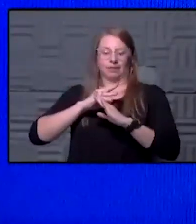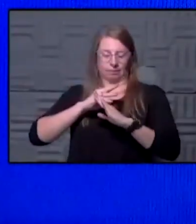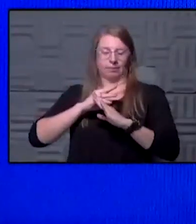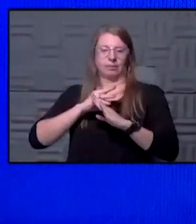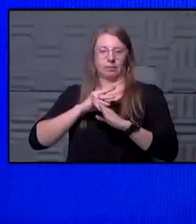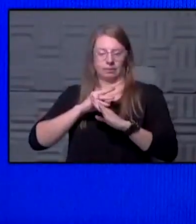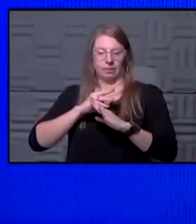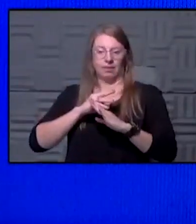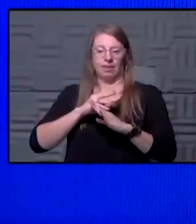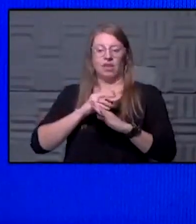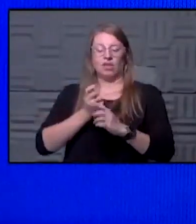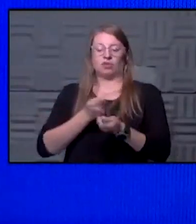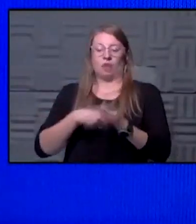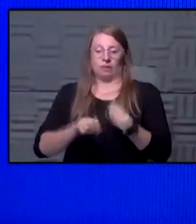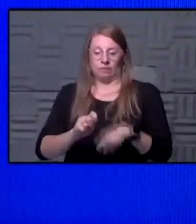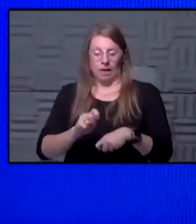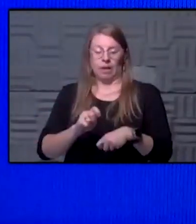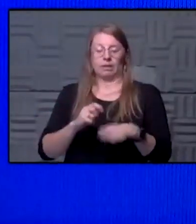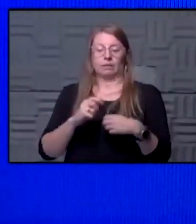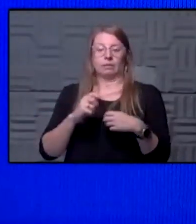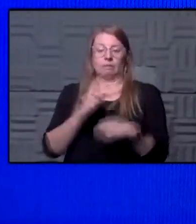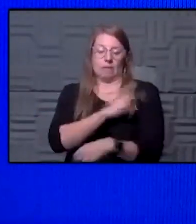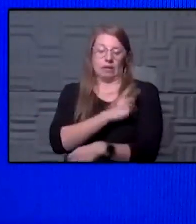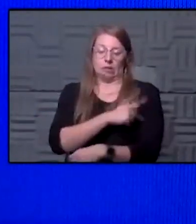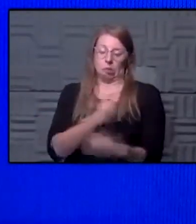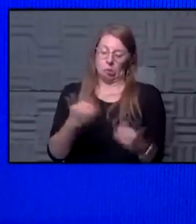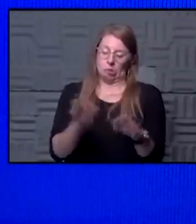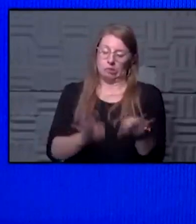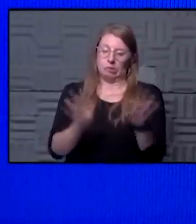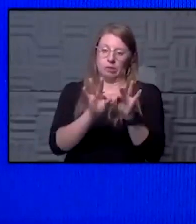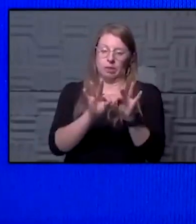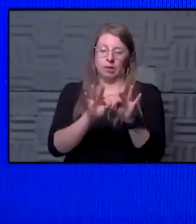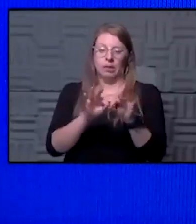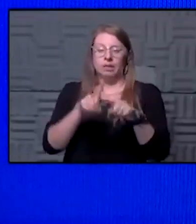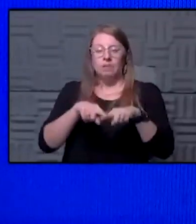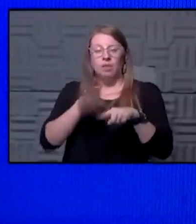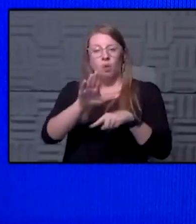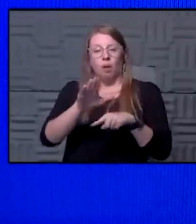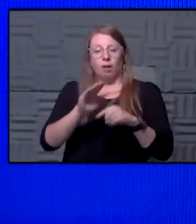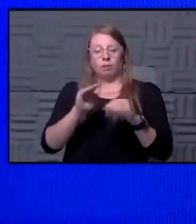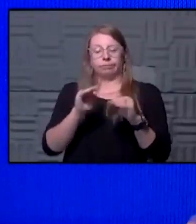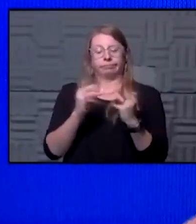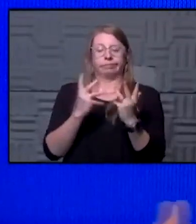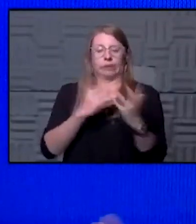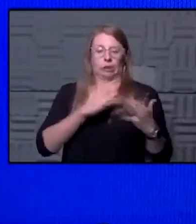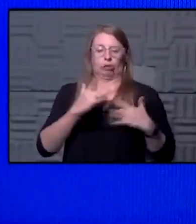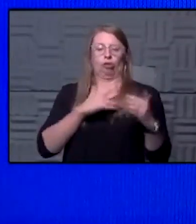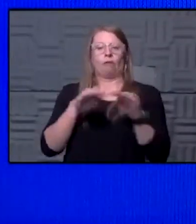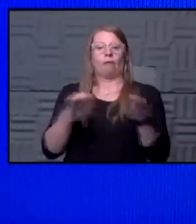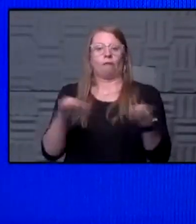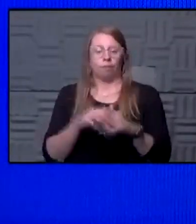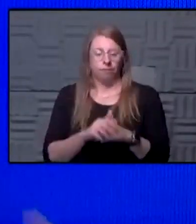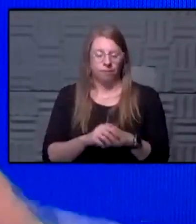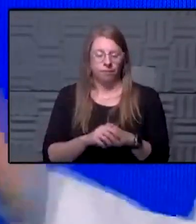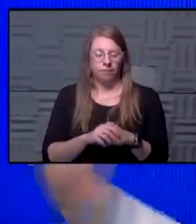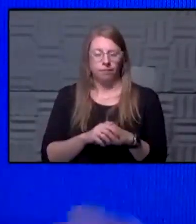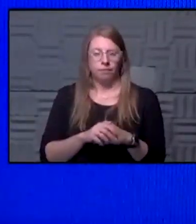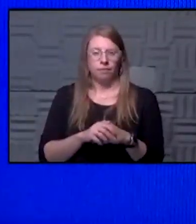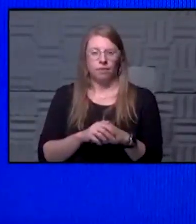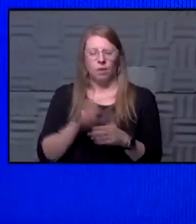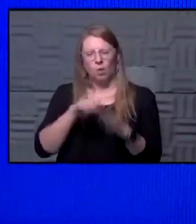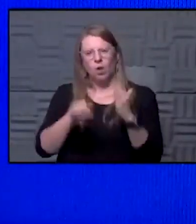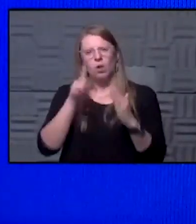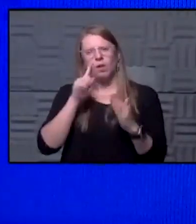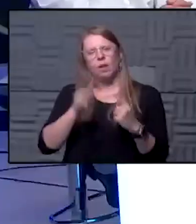a transplant patient, that's a big deal. And so I think it depends on your level of concern. But that's the approach I would take. What do you think